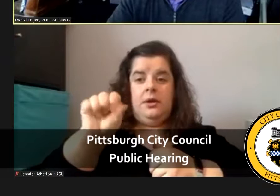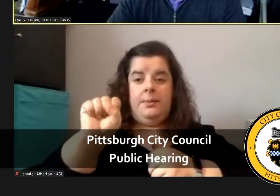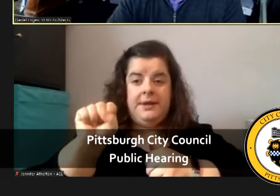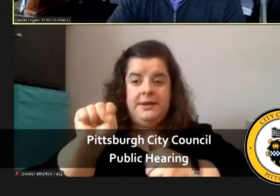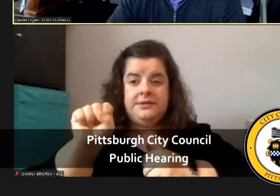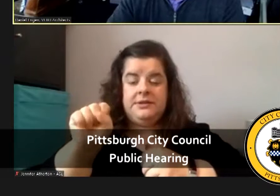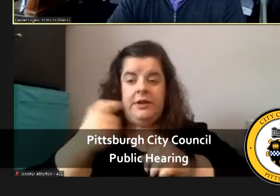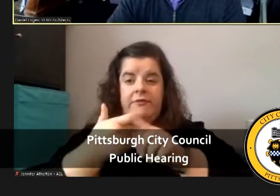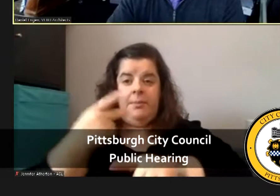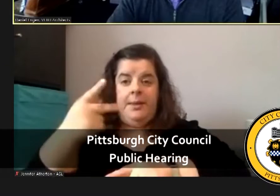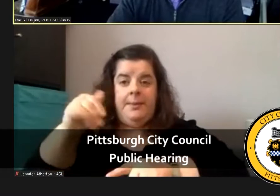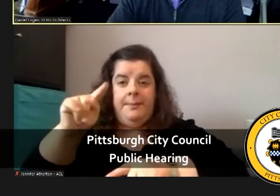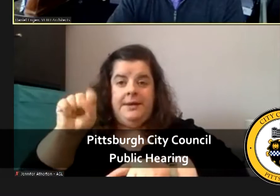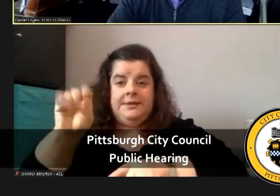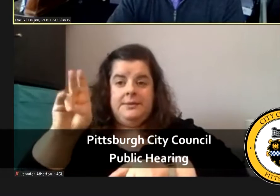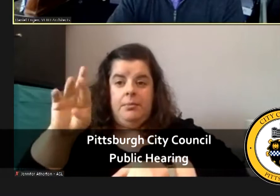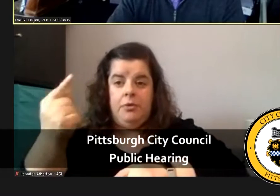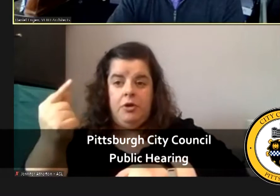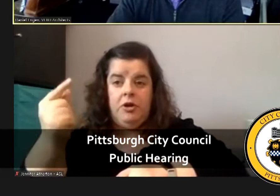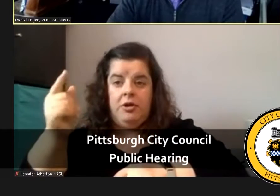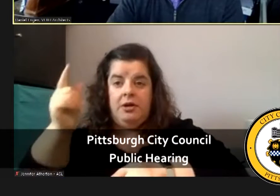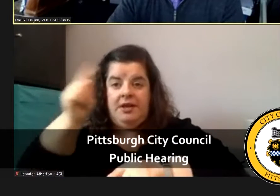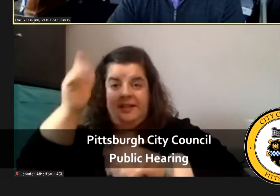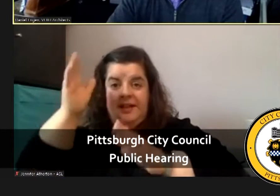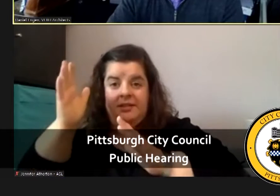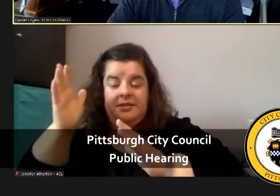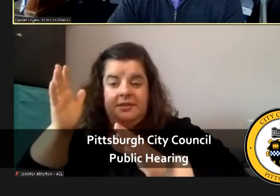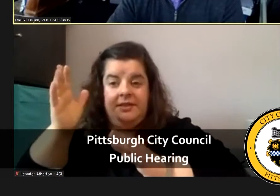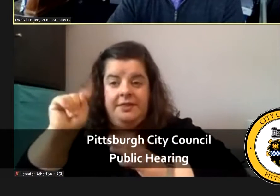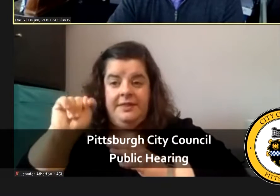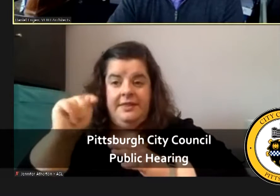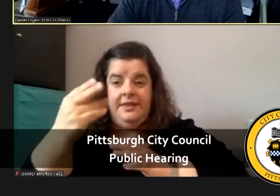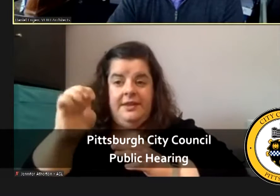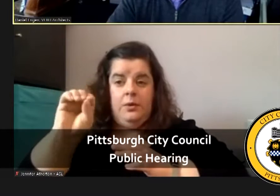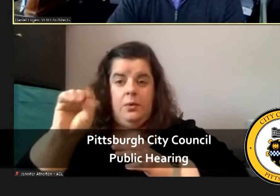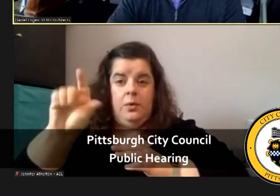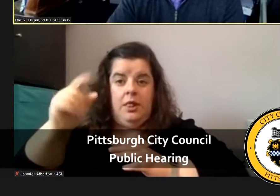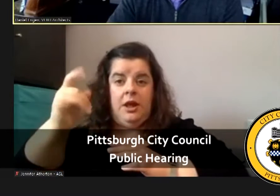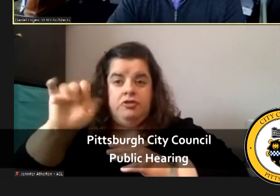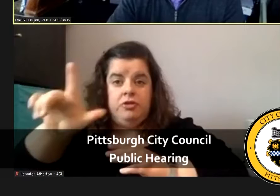Is it okay if I share my screen? See if that can work.